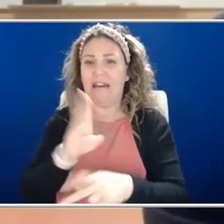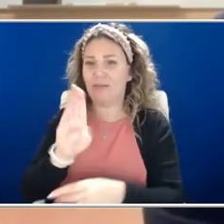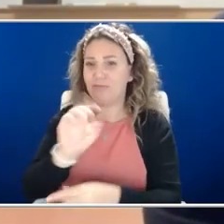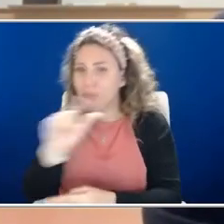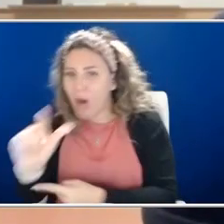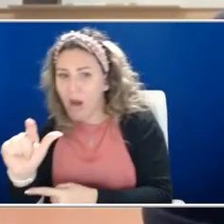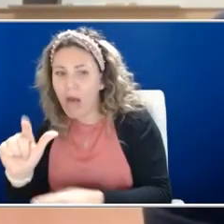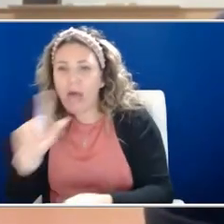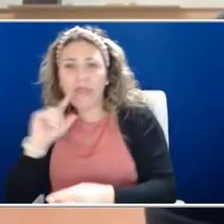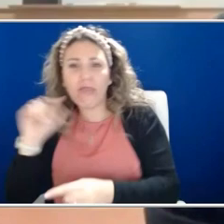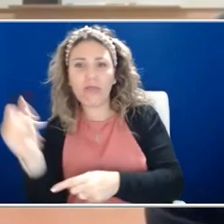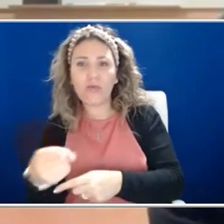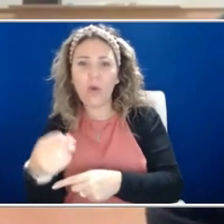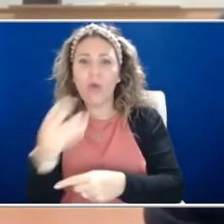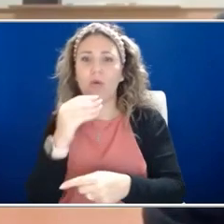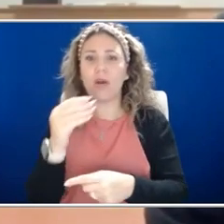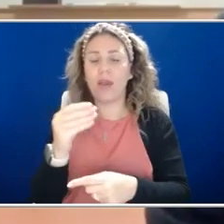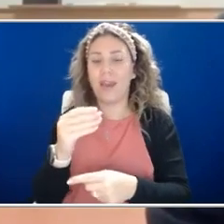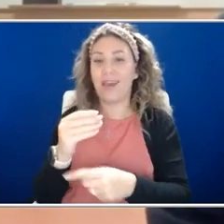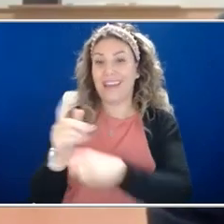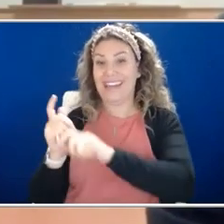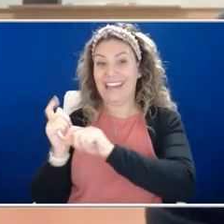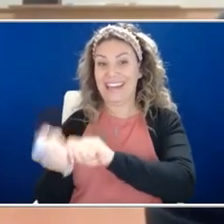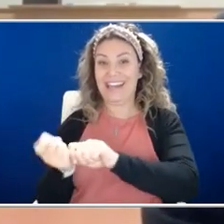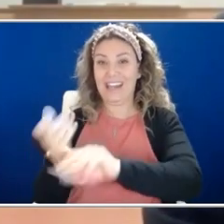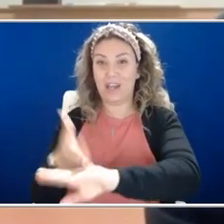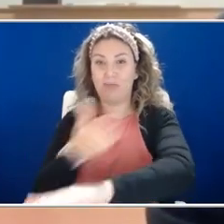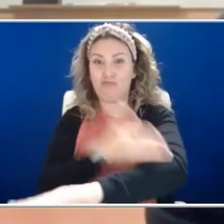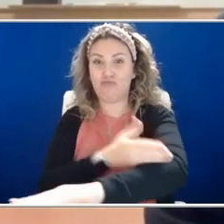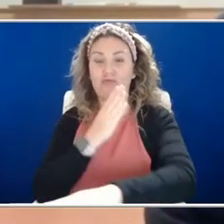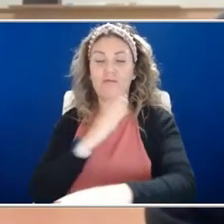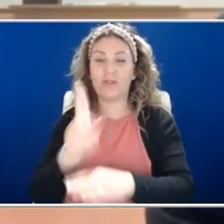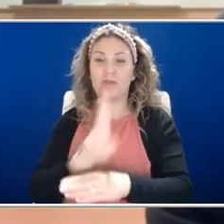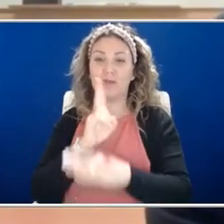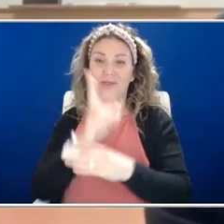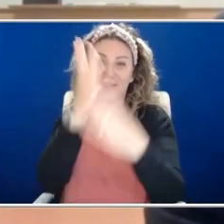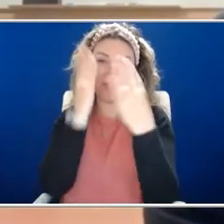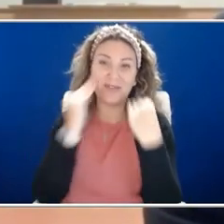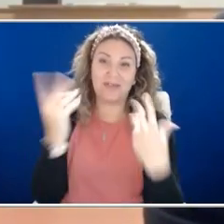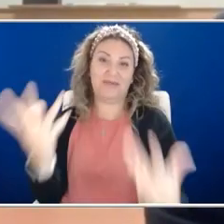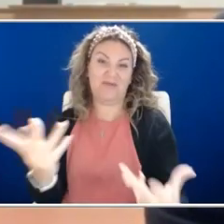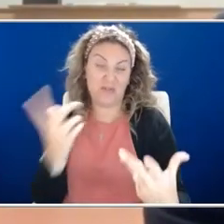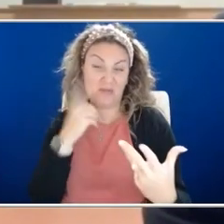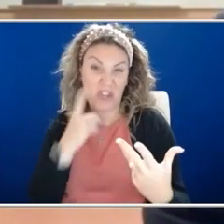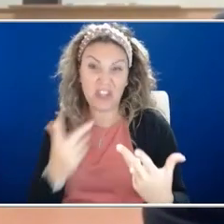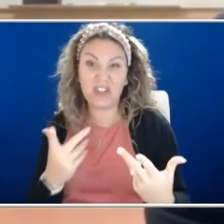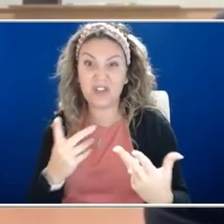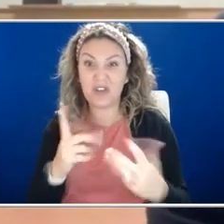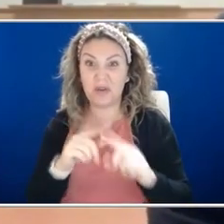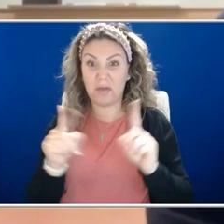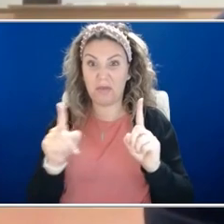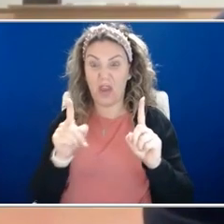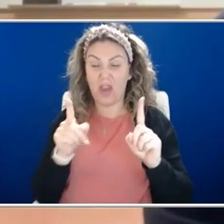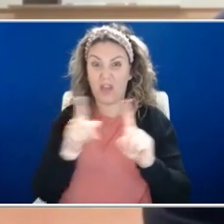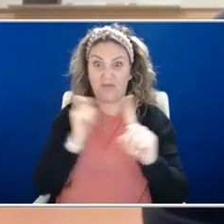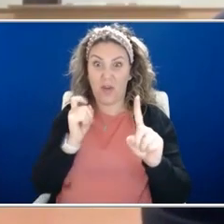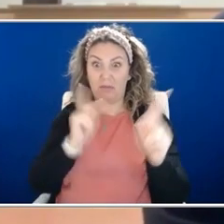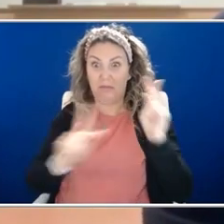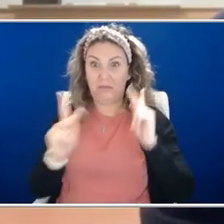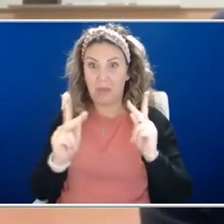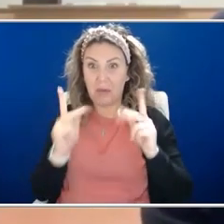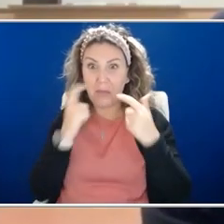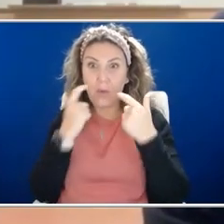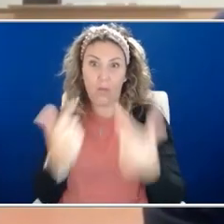that data to make hitting improvements, right? And so, but from a viewership perspective, you know, there's already information out there about